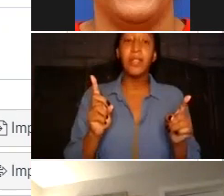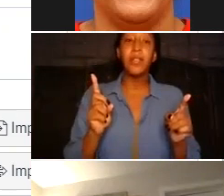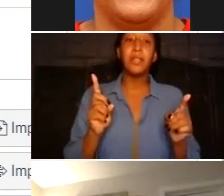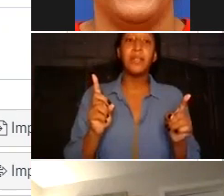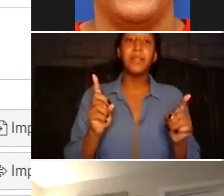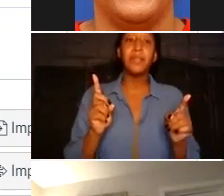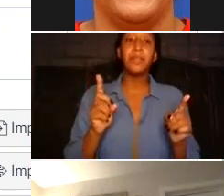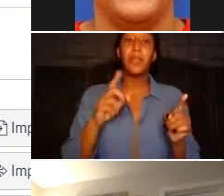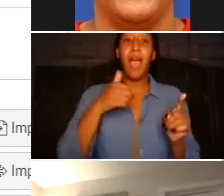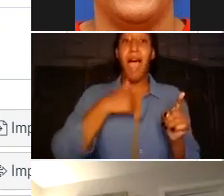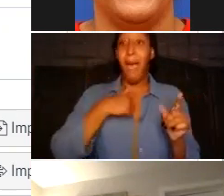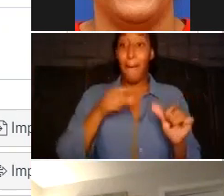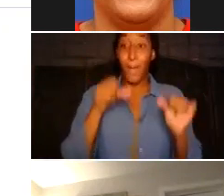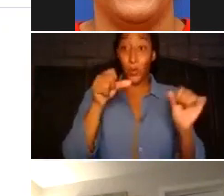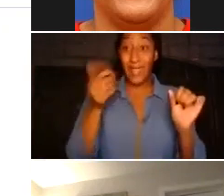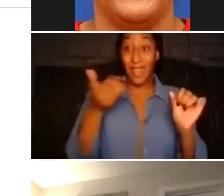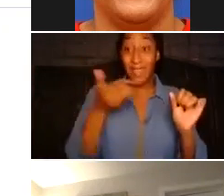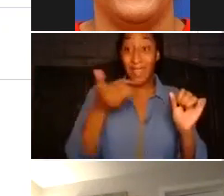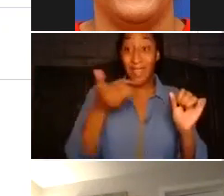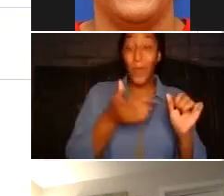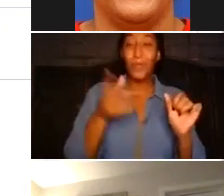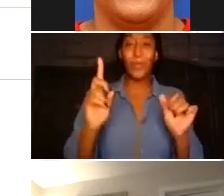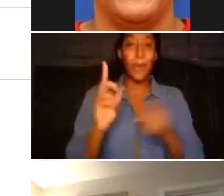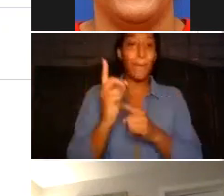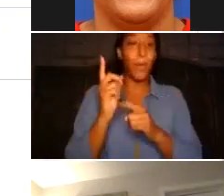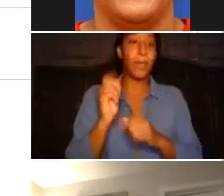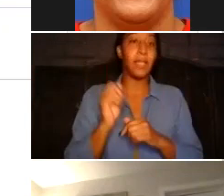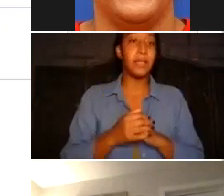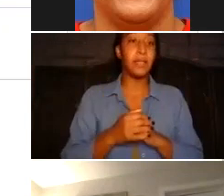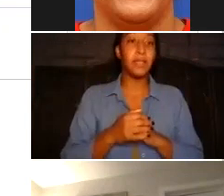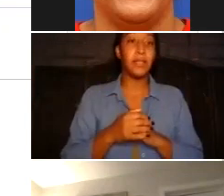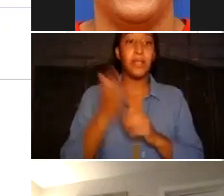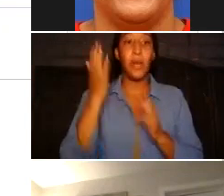I posted for you. It's taking a moment, but hopefully it'll come up here shortly.